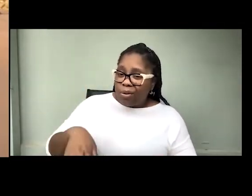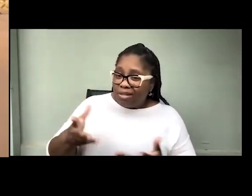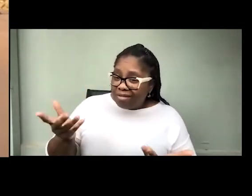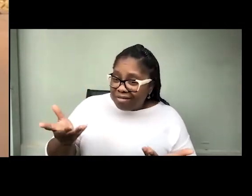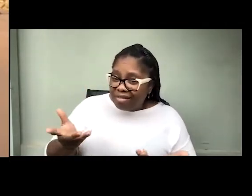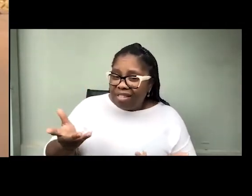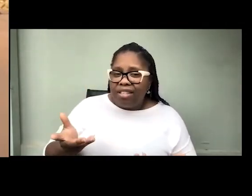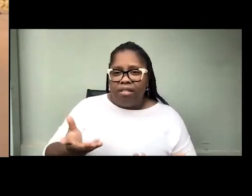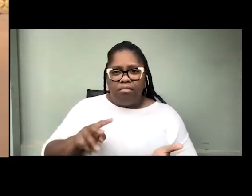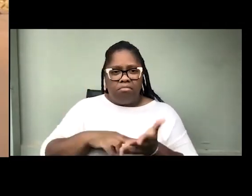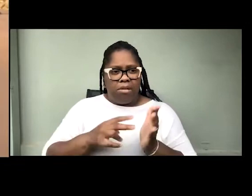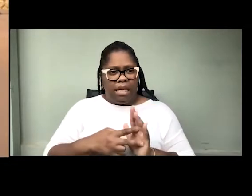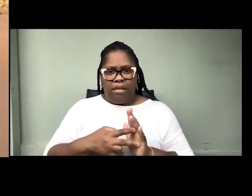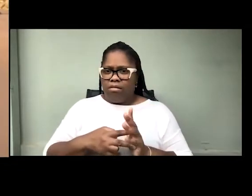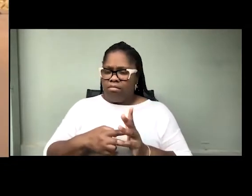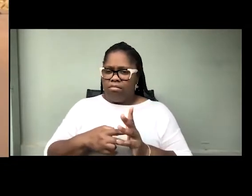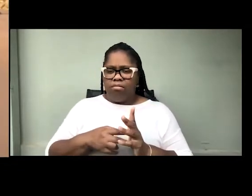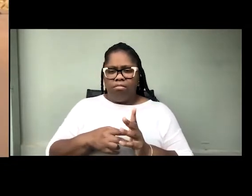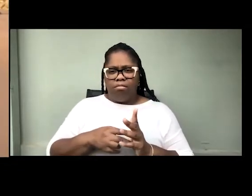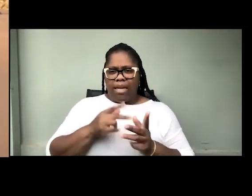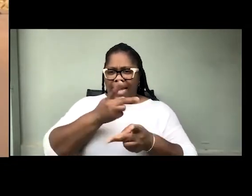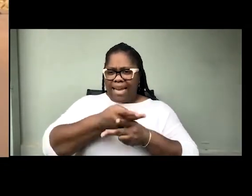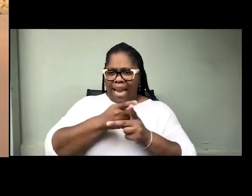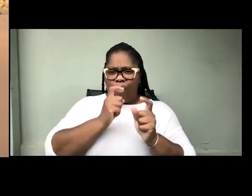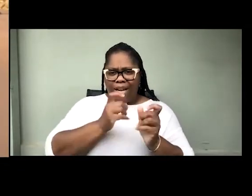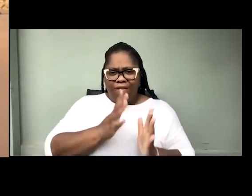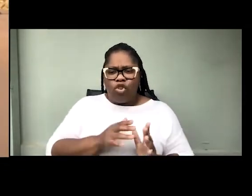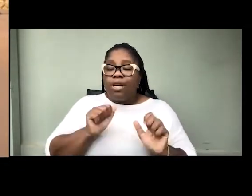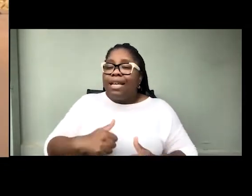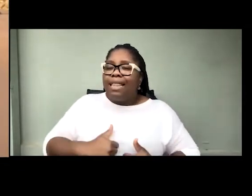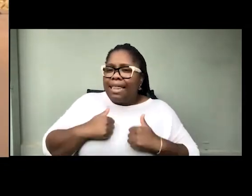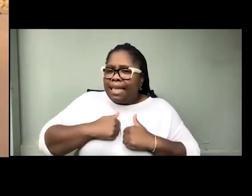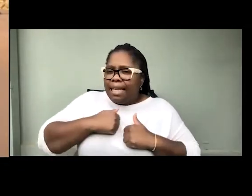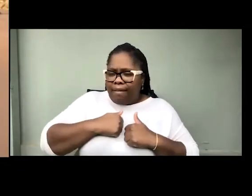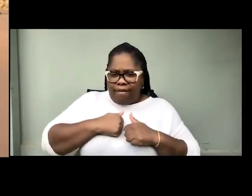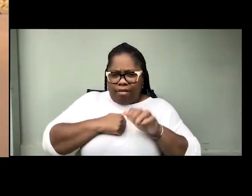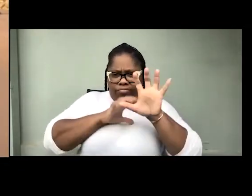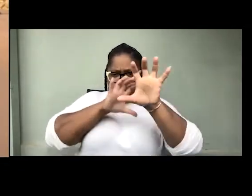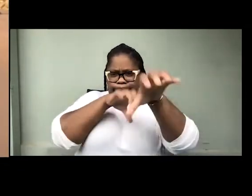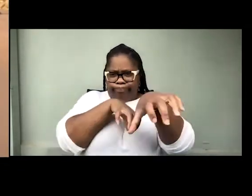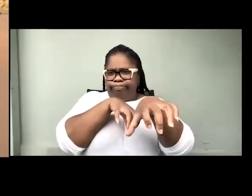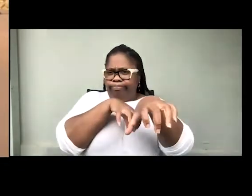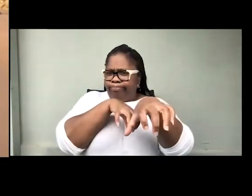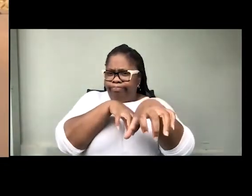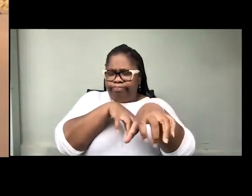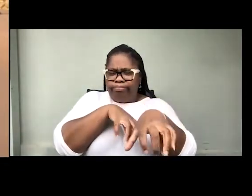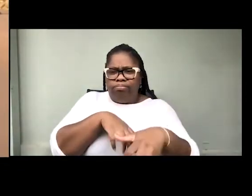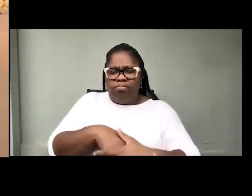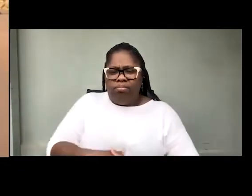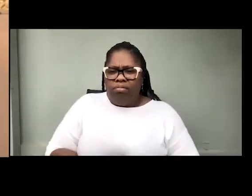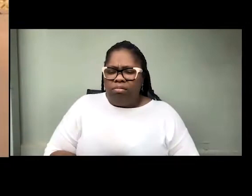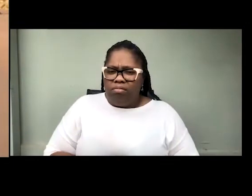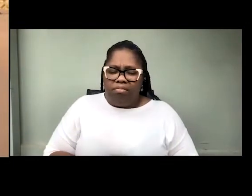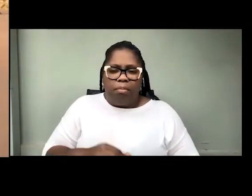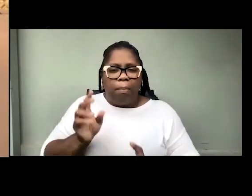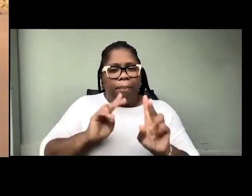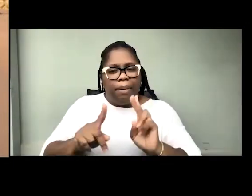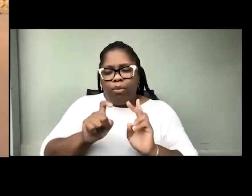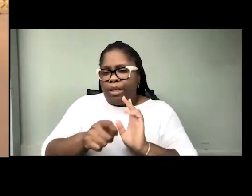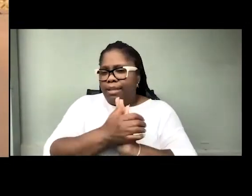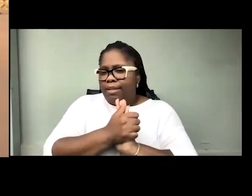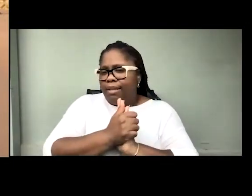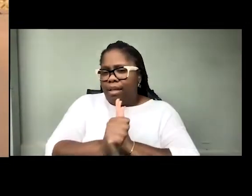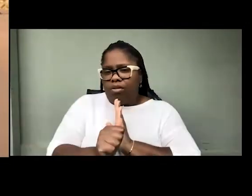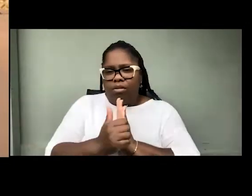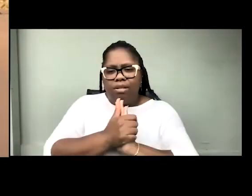site. So there's all sorts of ways, but really right now, I think what a lot of people need is skills.